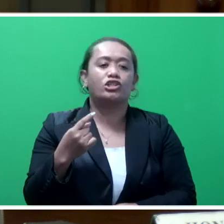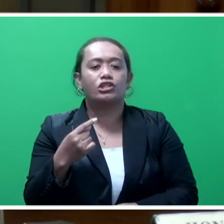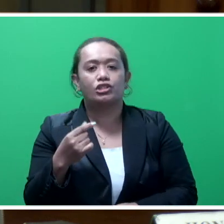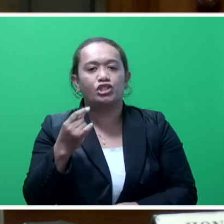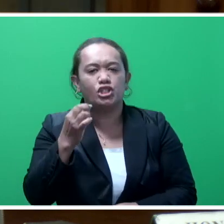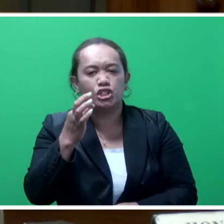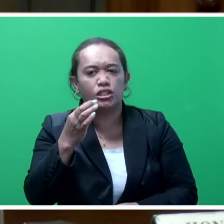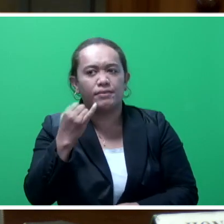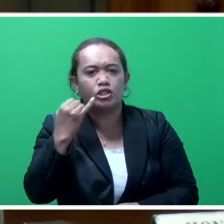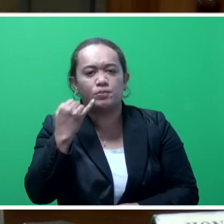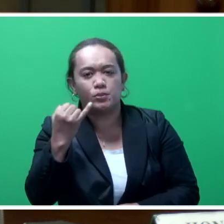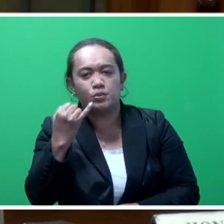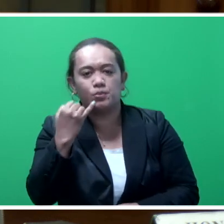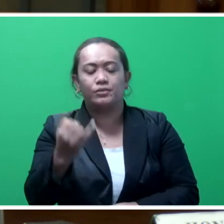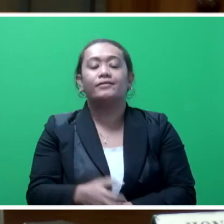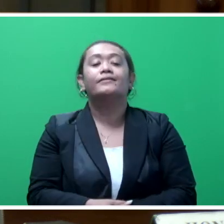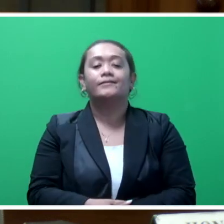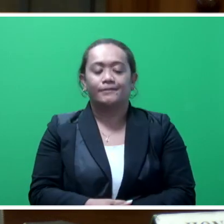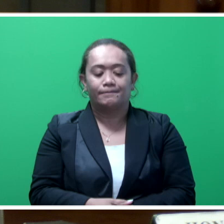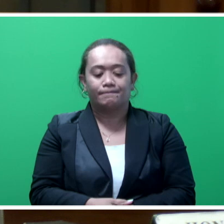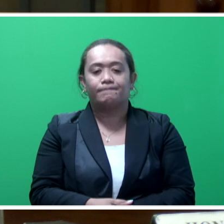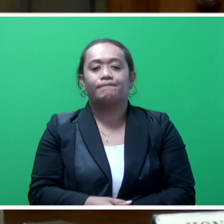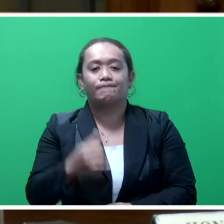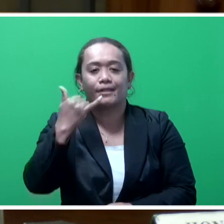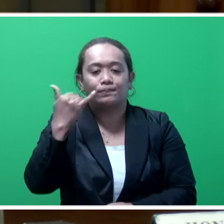the moment is that we don't have a formal market for goat meat.